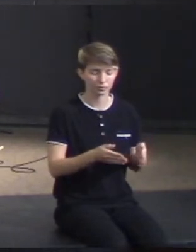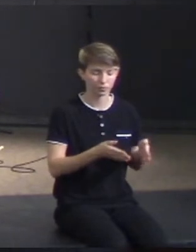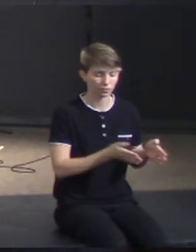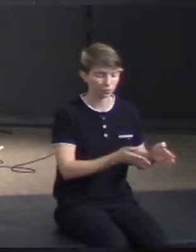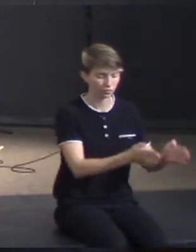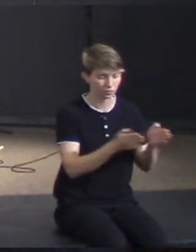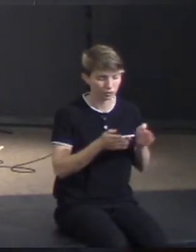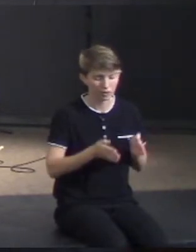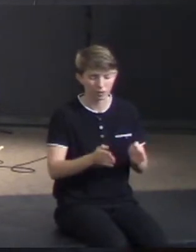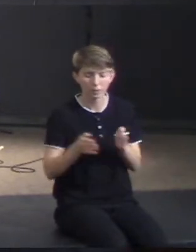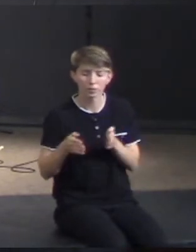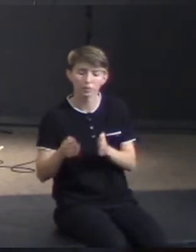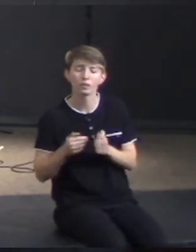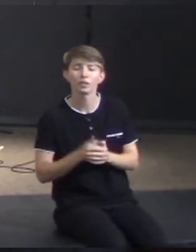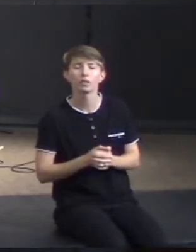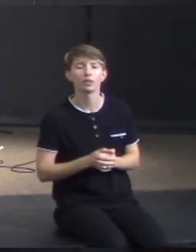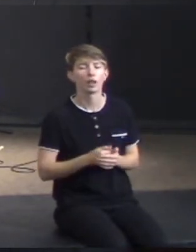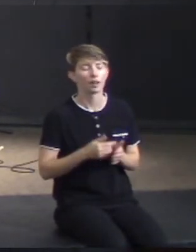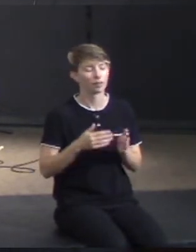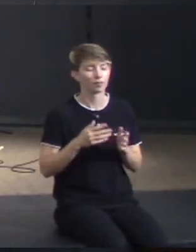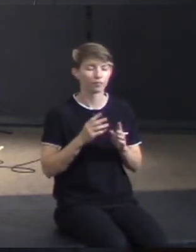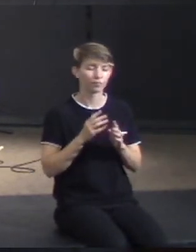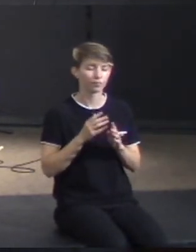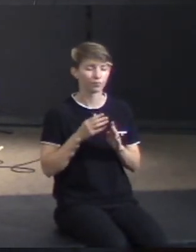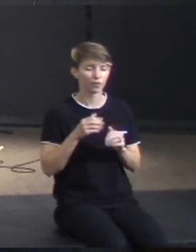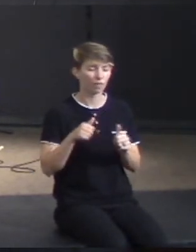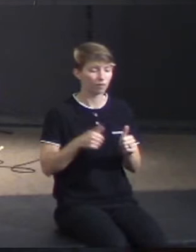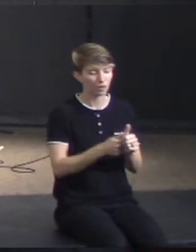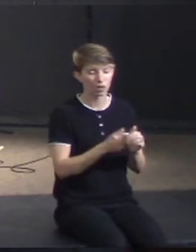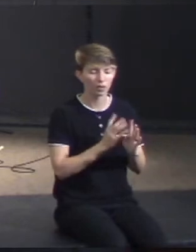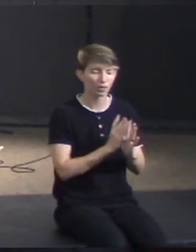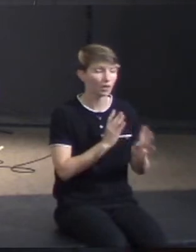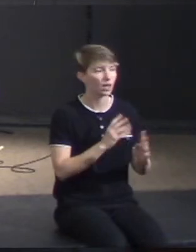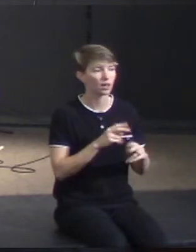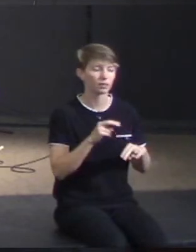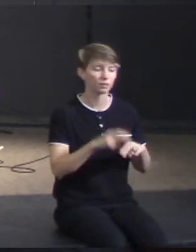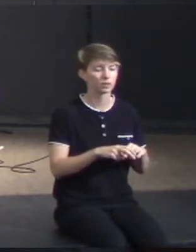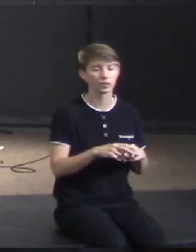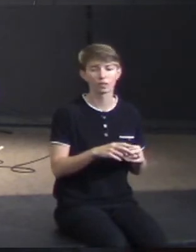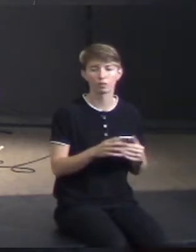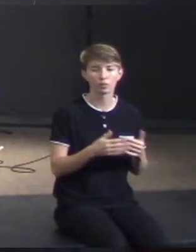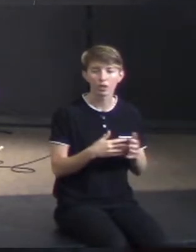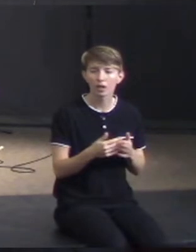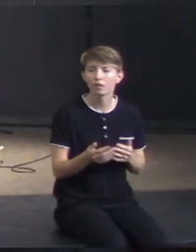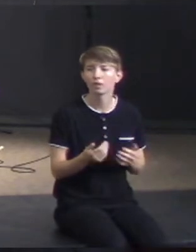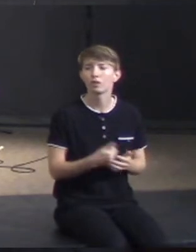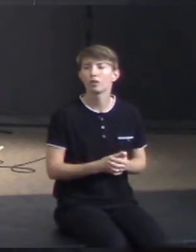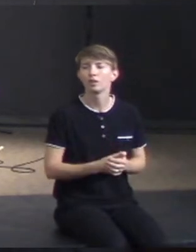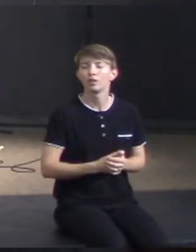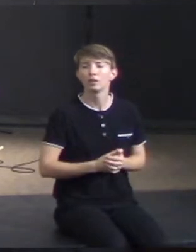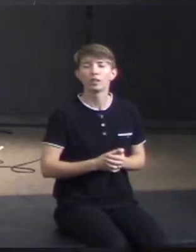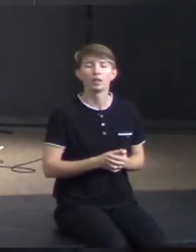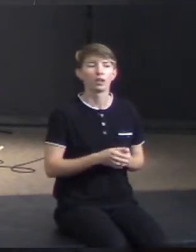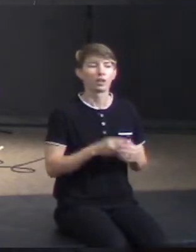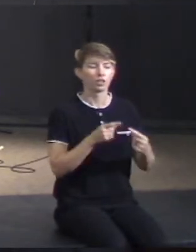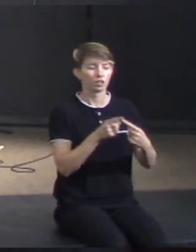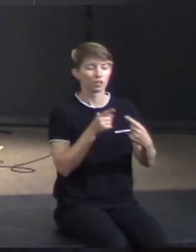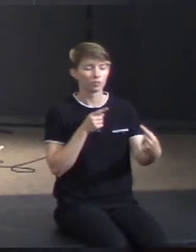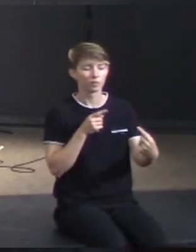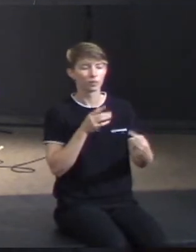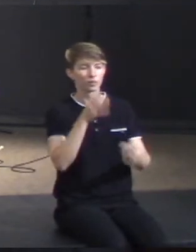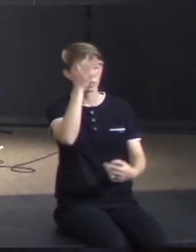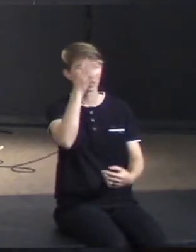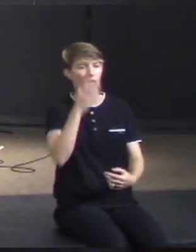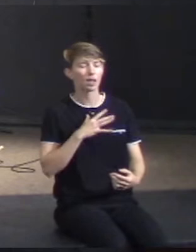you just kind of followed the line and you sat wherever you sat, and I sat down, and across from me was a guy who was kind of